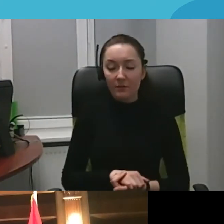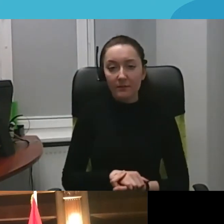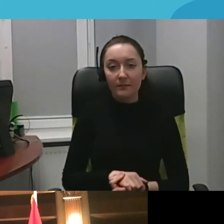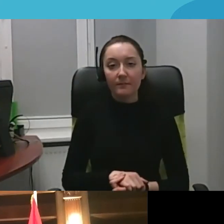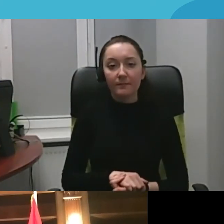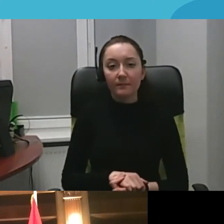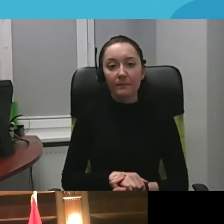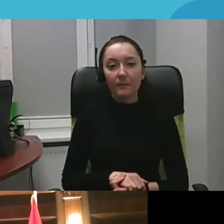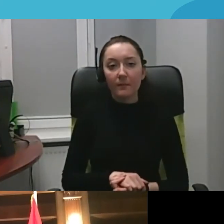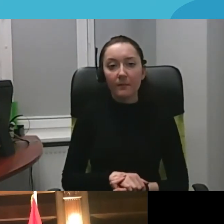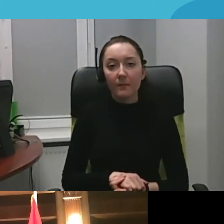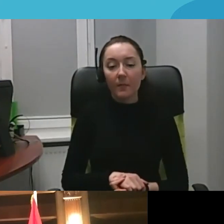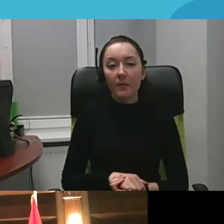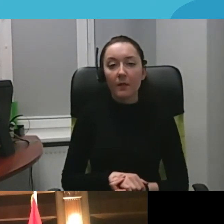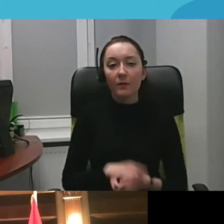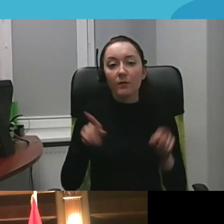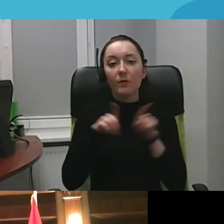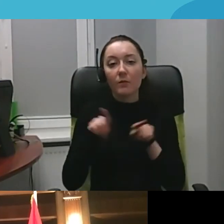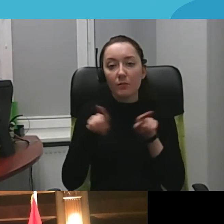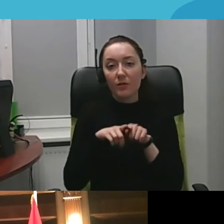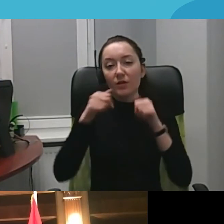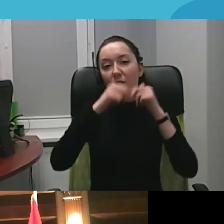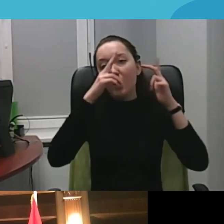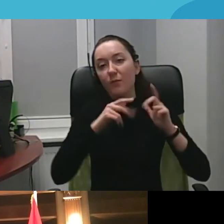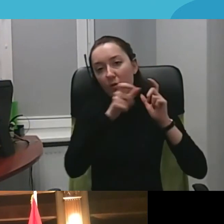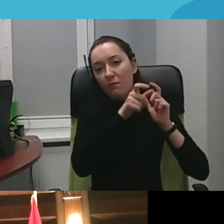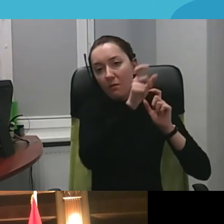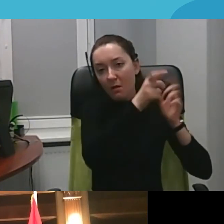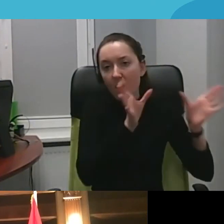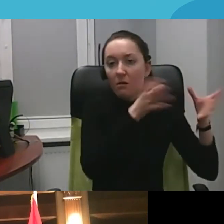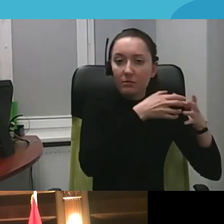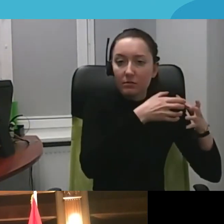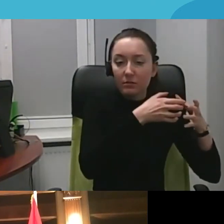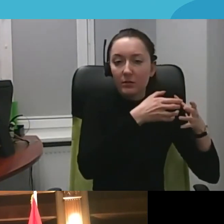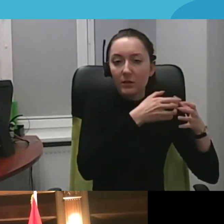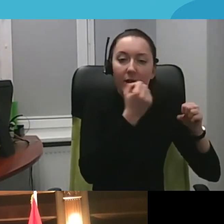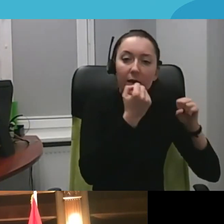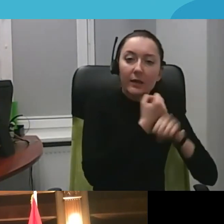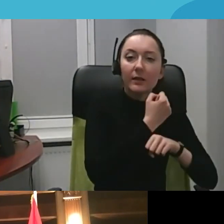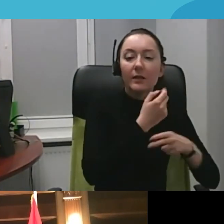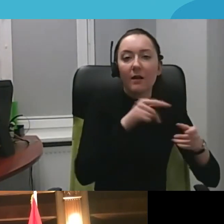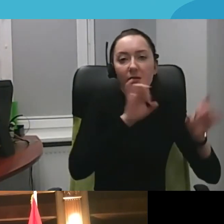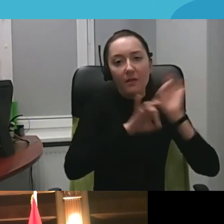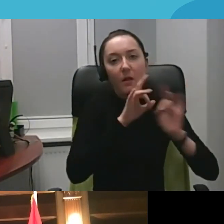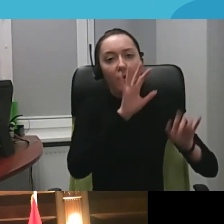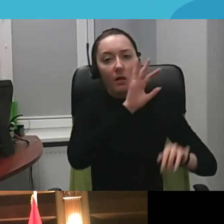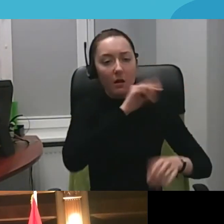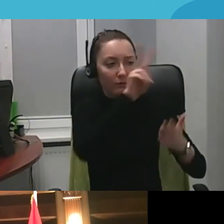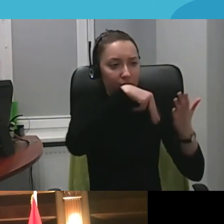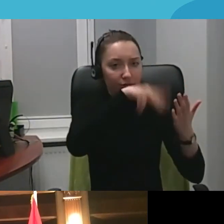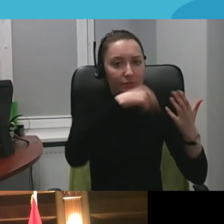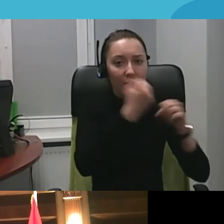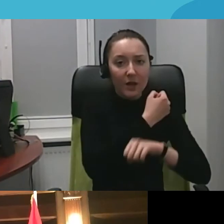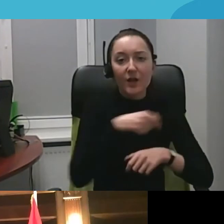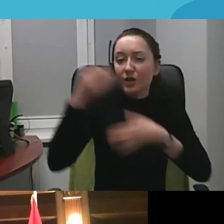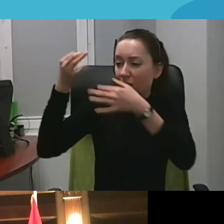on the international community to make use of the report and implement recommendations in support of human rights in Belarus. Obviously, this